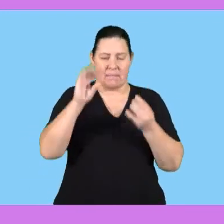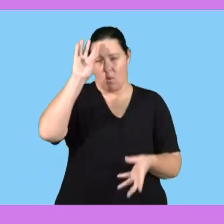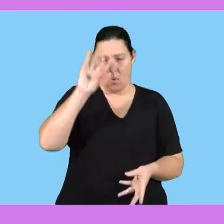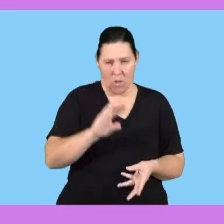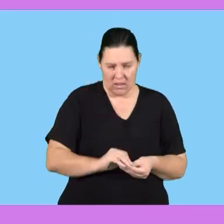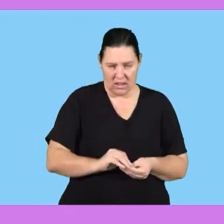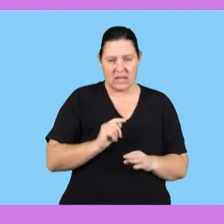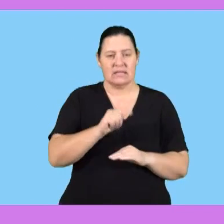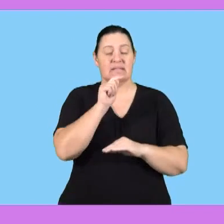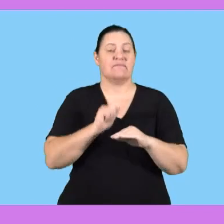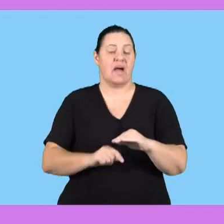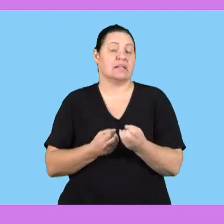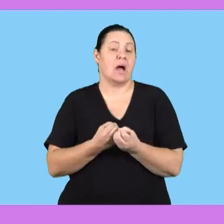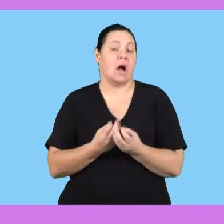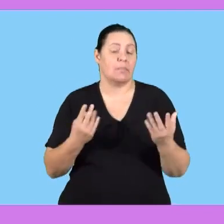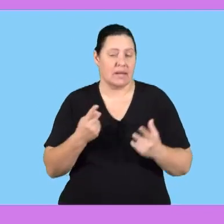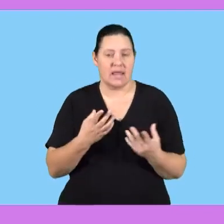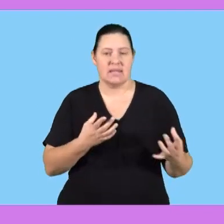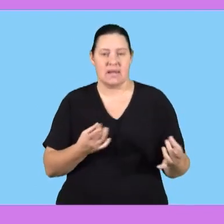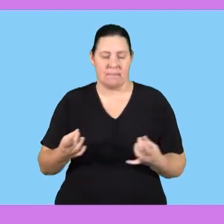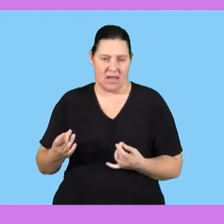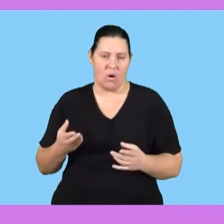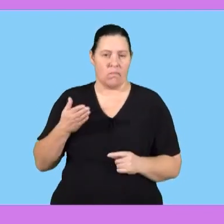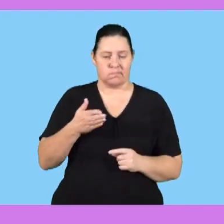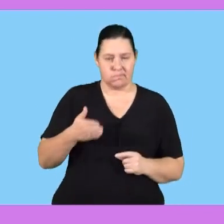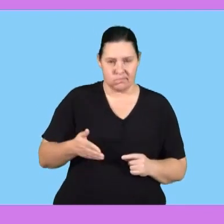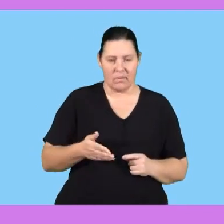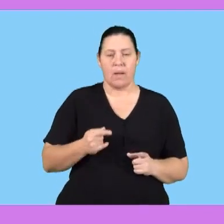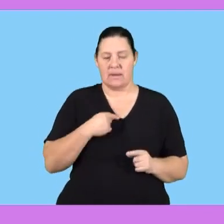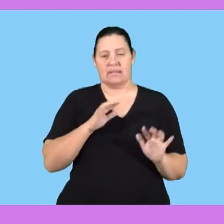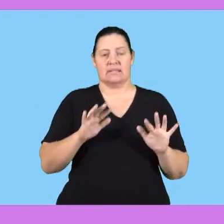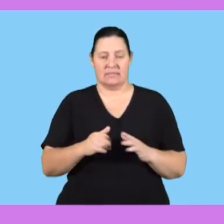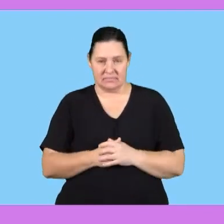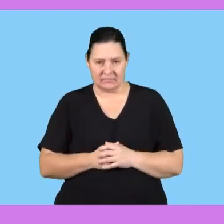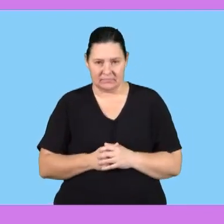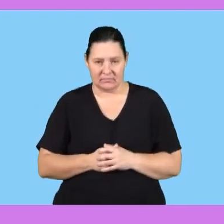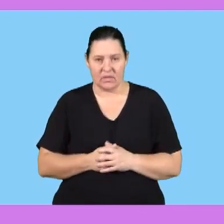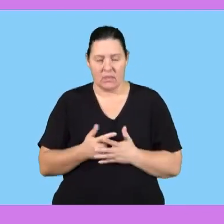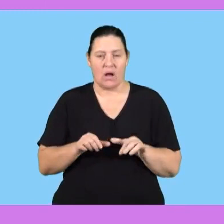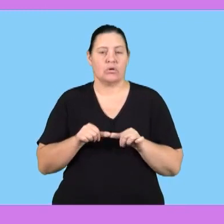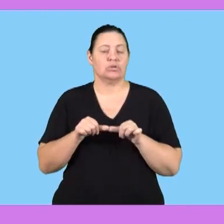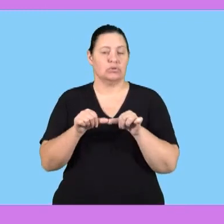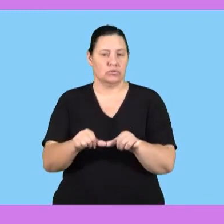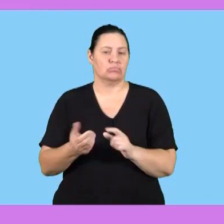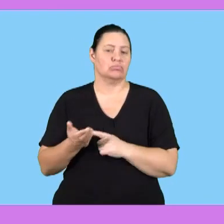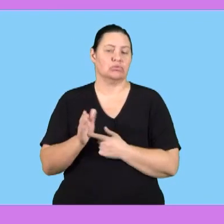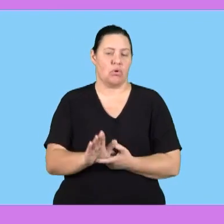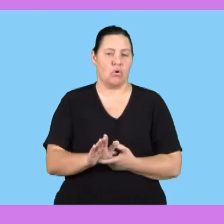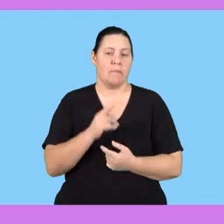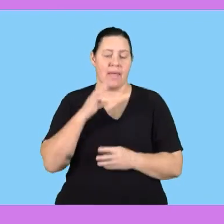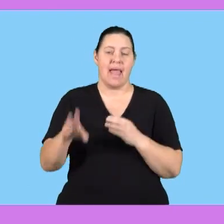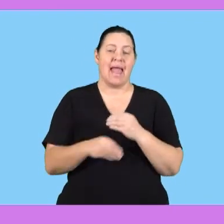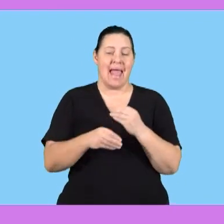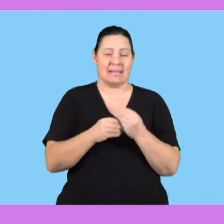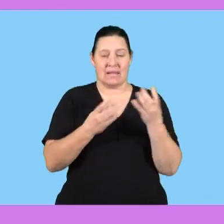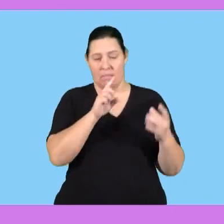numbers divided by how many numbers or entries I have. That is 10. Right. So I'll continue by indicating